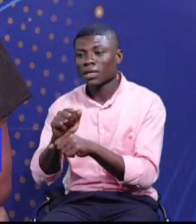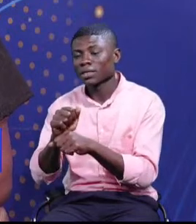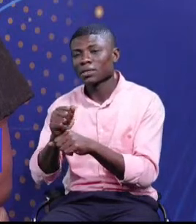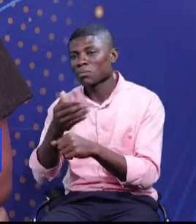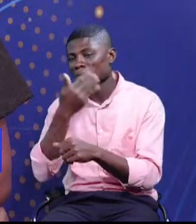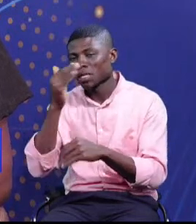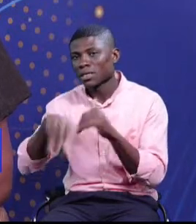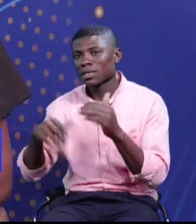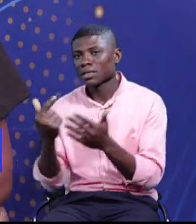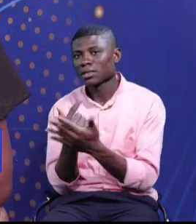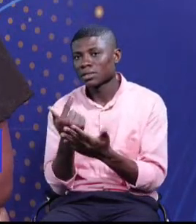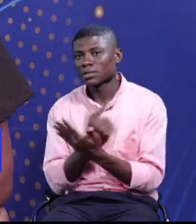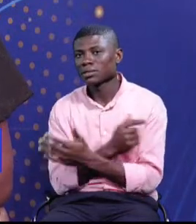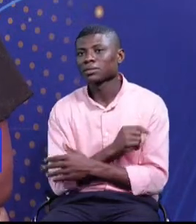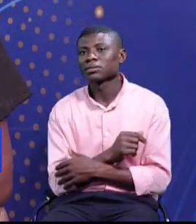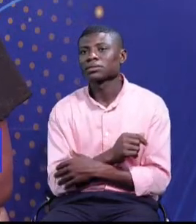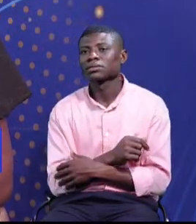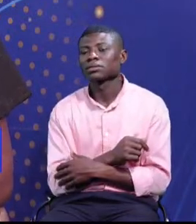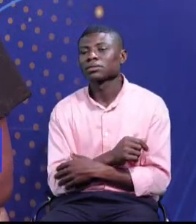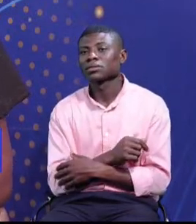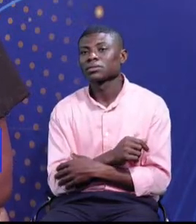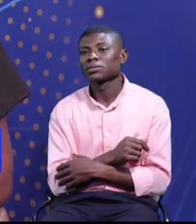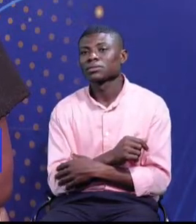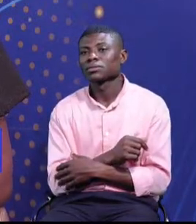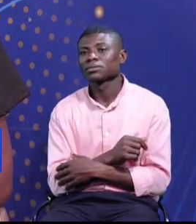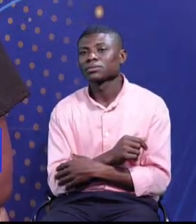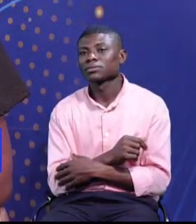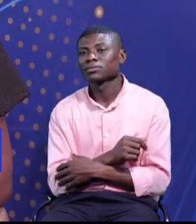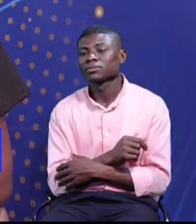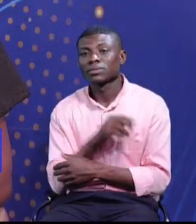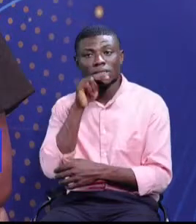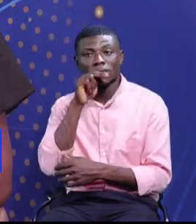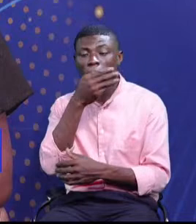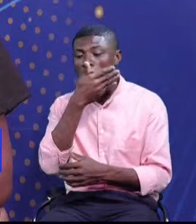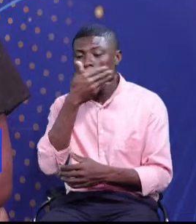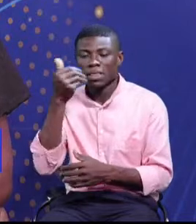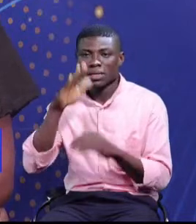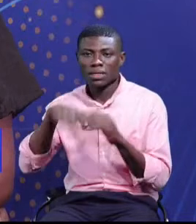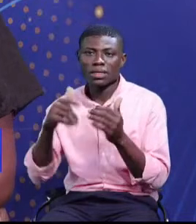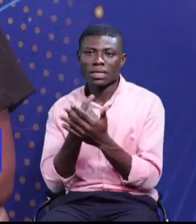It's actually a bit more straightforward than it is in Ghana. Believe it or not.